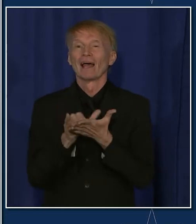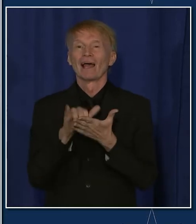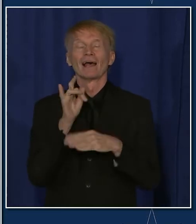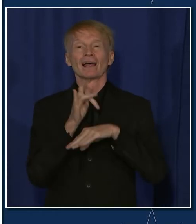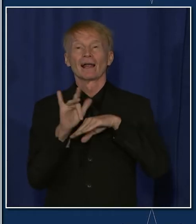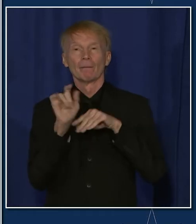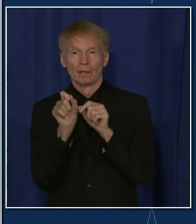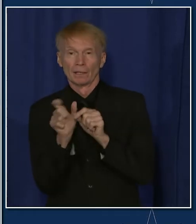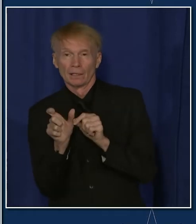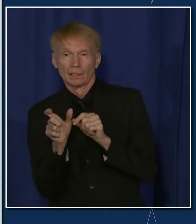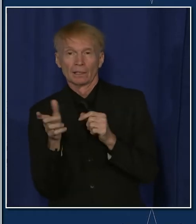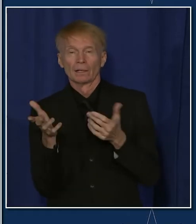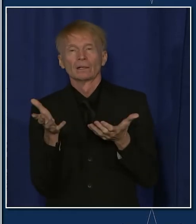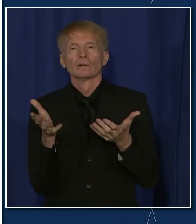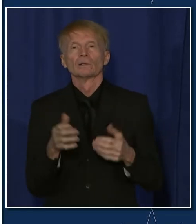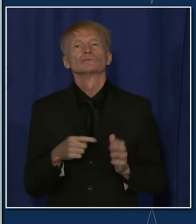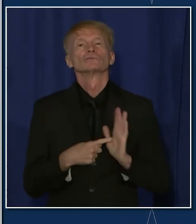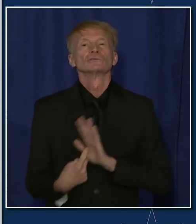is